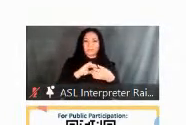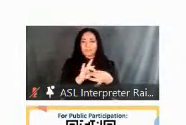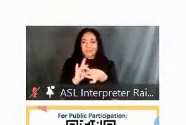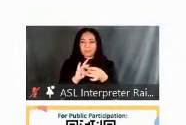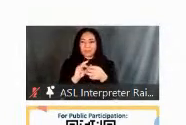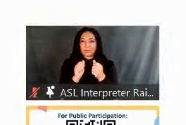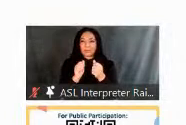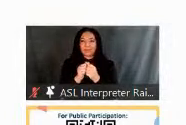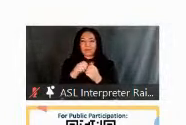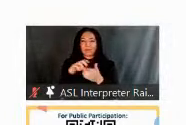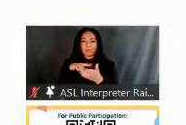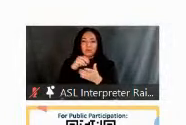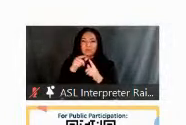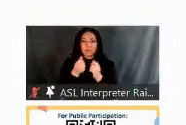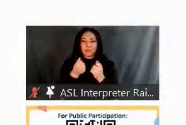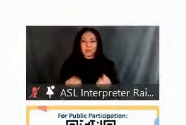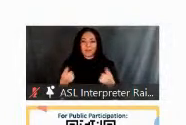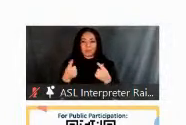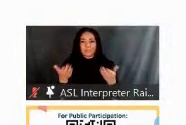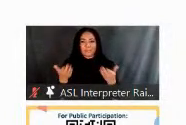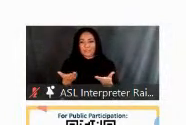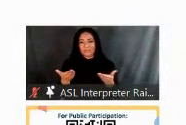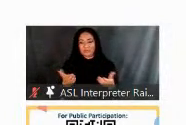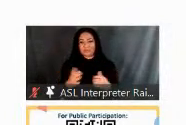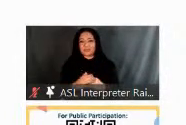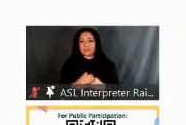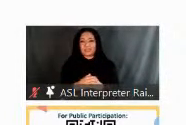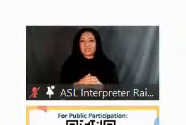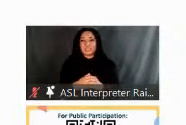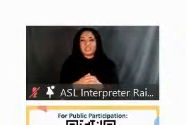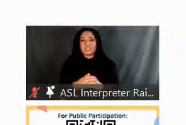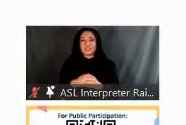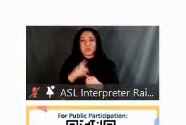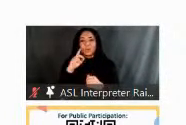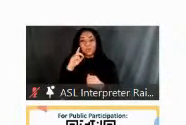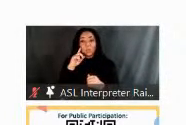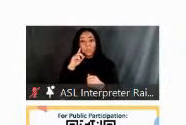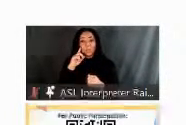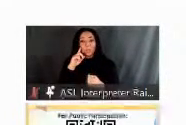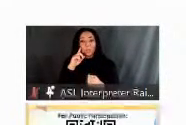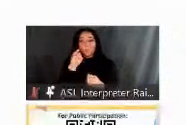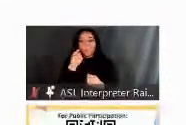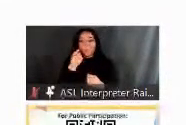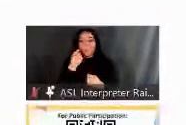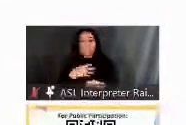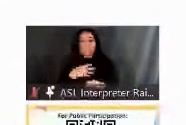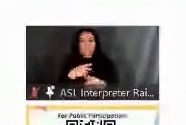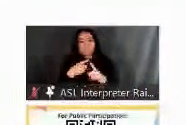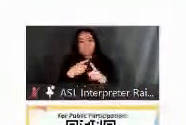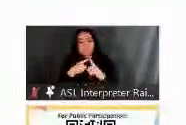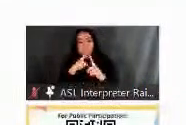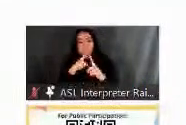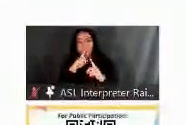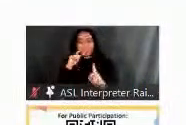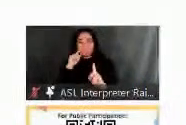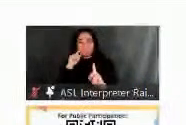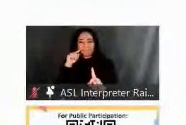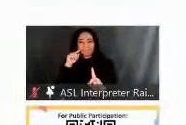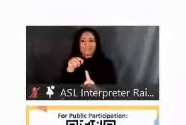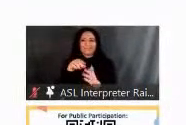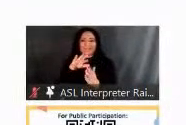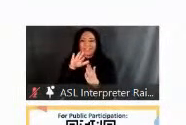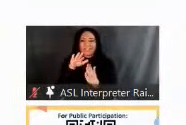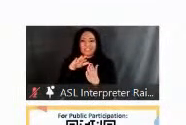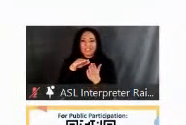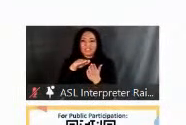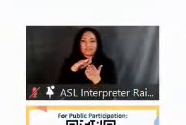from everyone in this space with an orientation toward a child-centered approach to progress when it comes to preschool